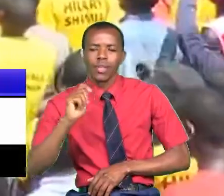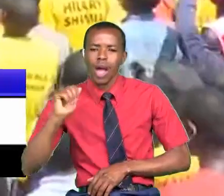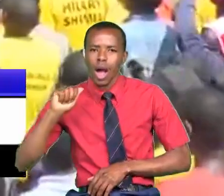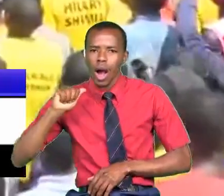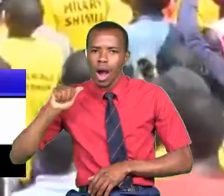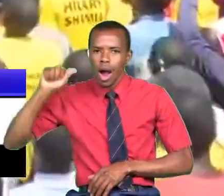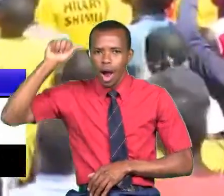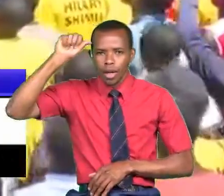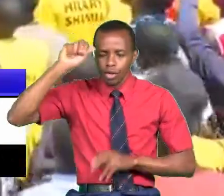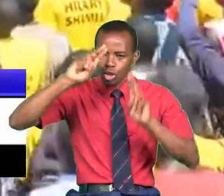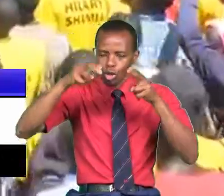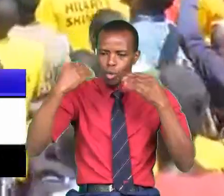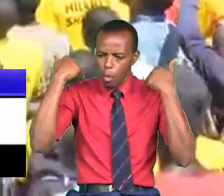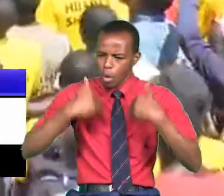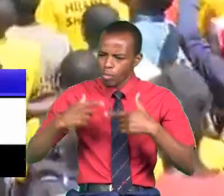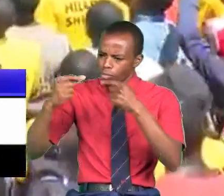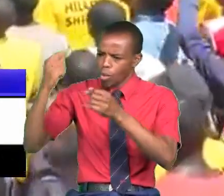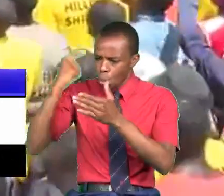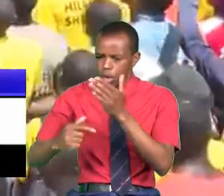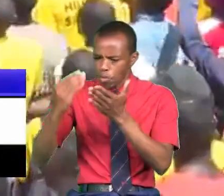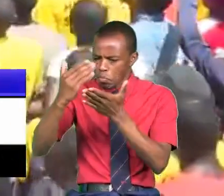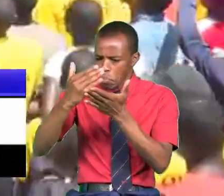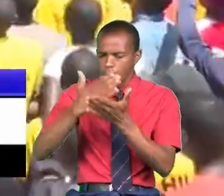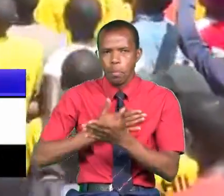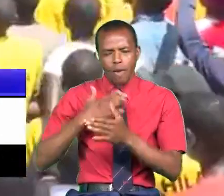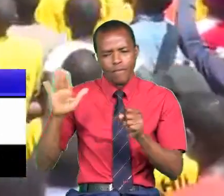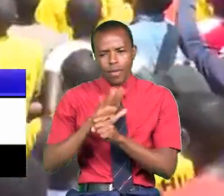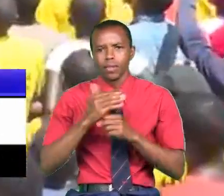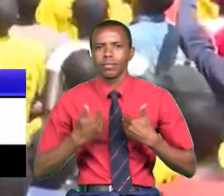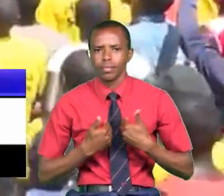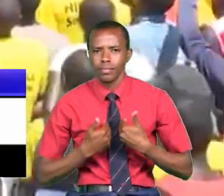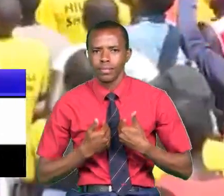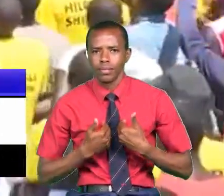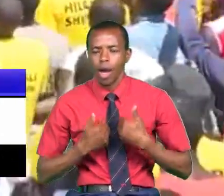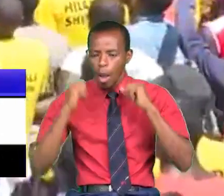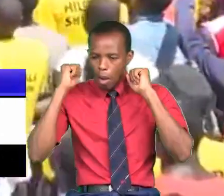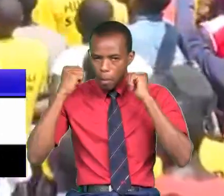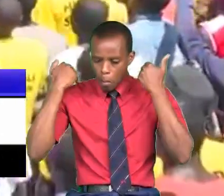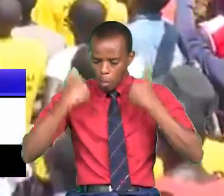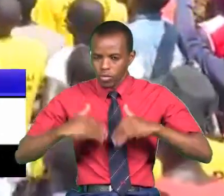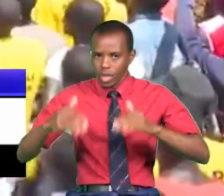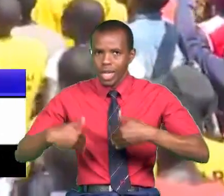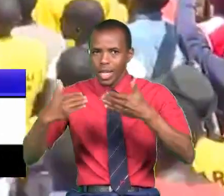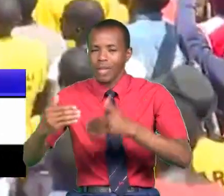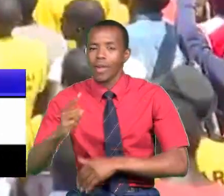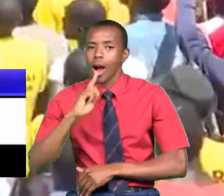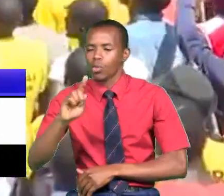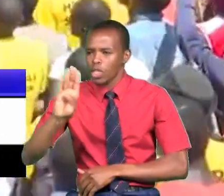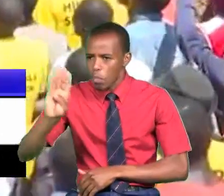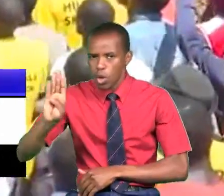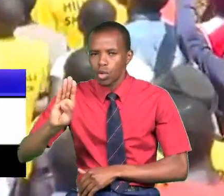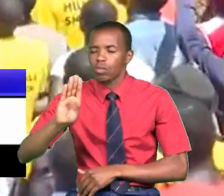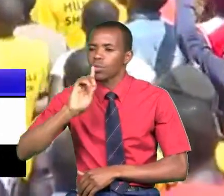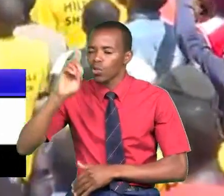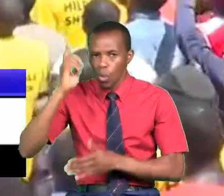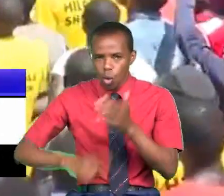Mimi namwambia, mimi niko na mpango kamili. Mimi nitaweka shilingi bilioni 100 kuhakikisha